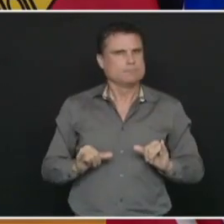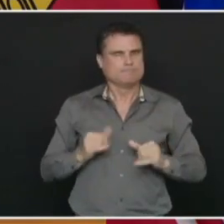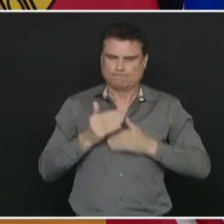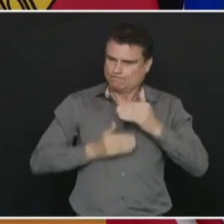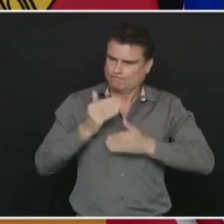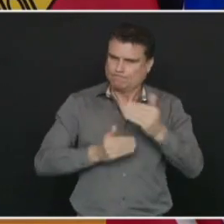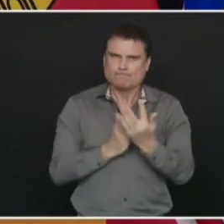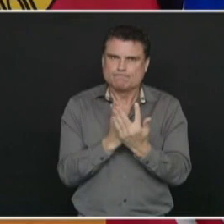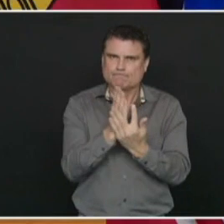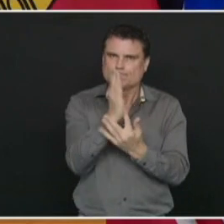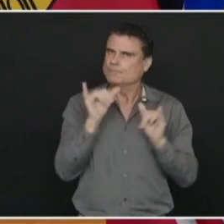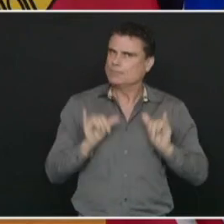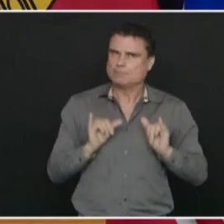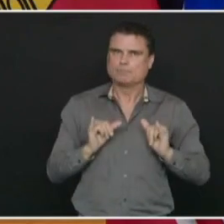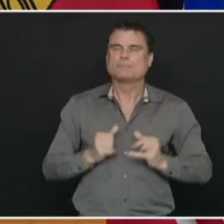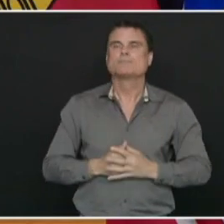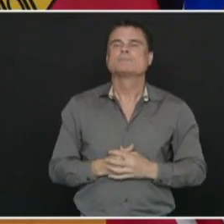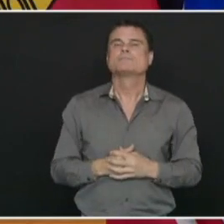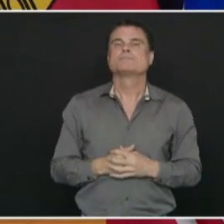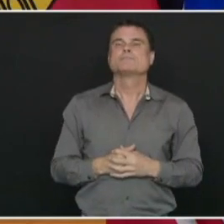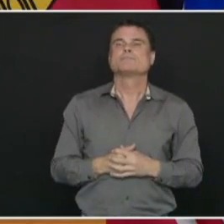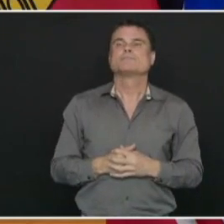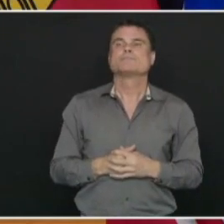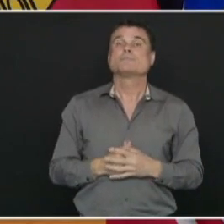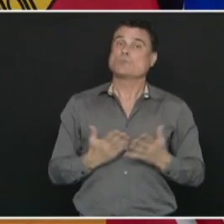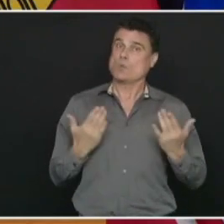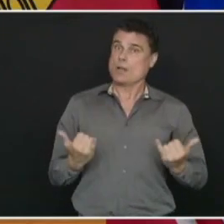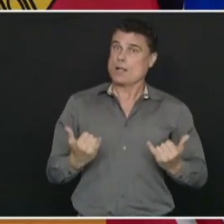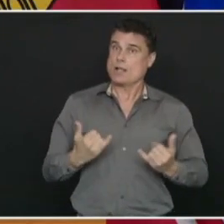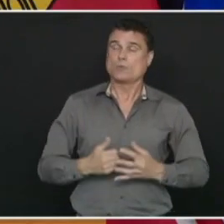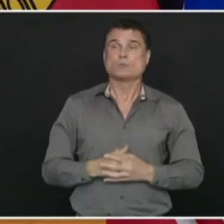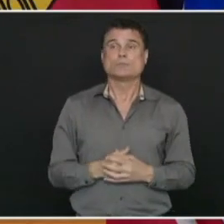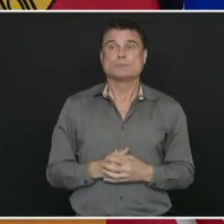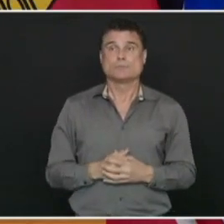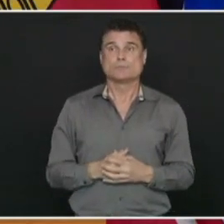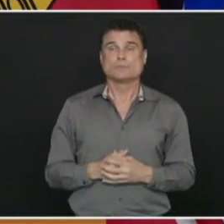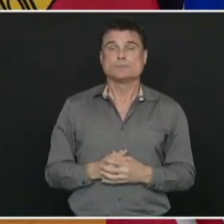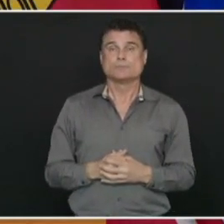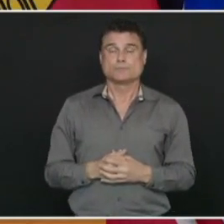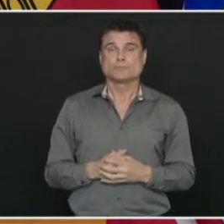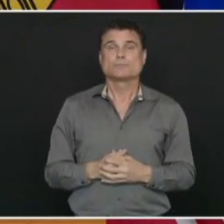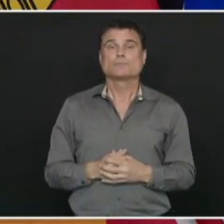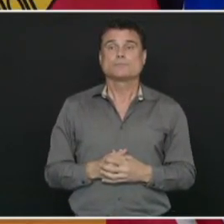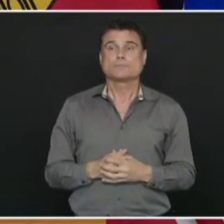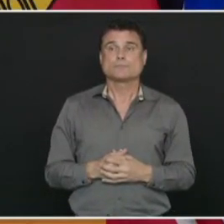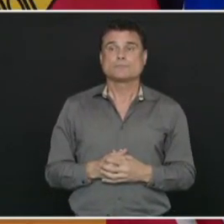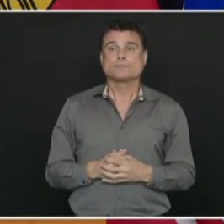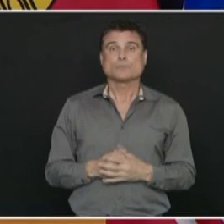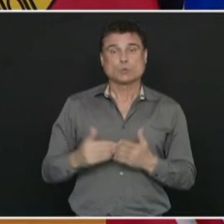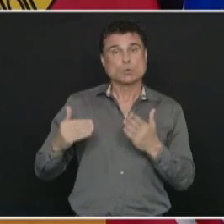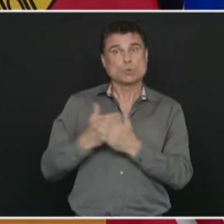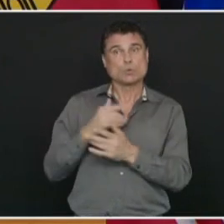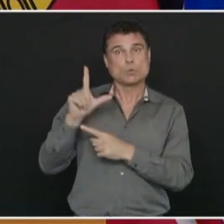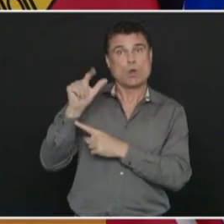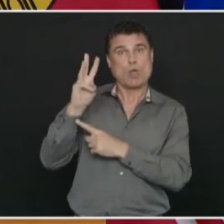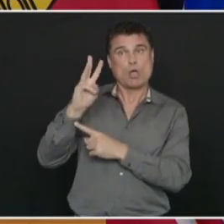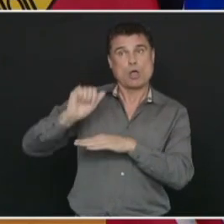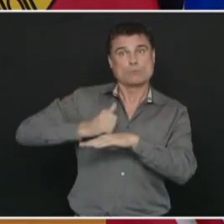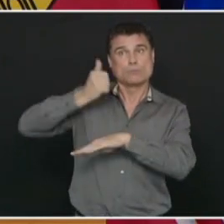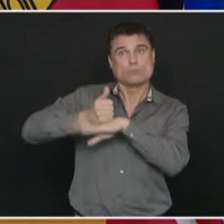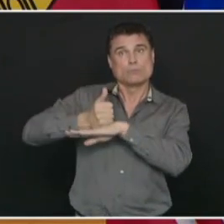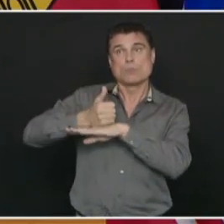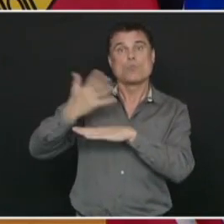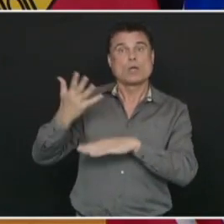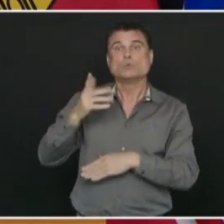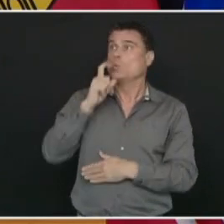distance between us. Let's show that kindness and care to each other by staying home and being safe. And let's all